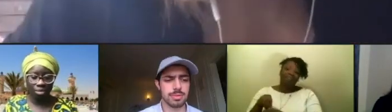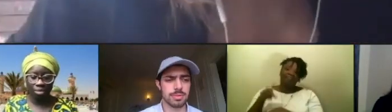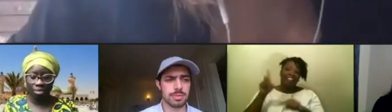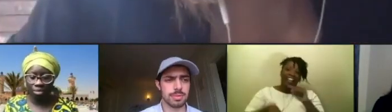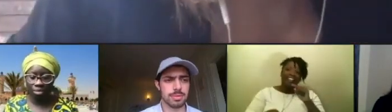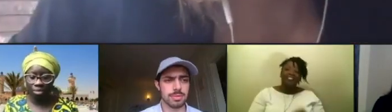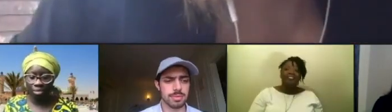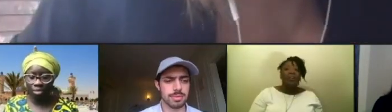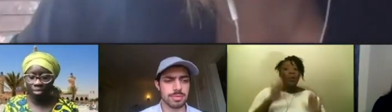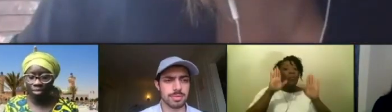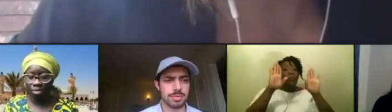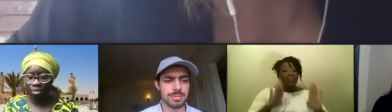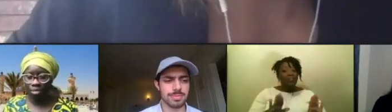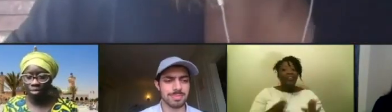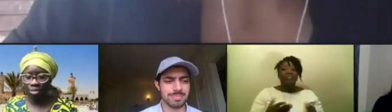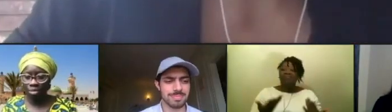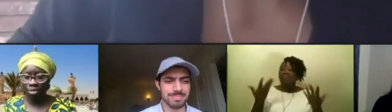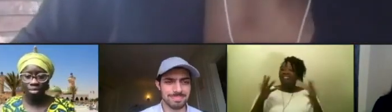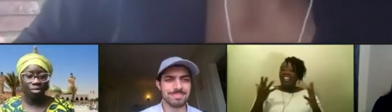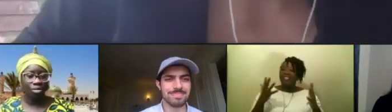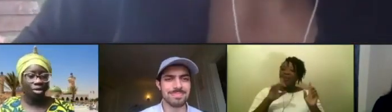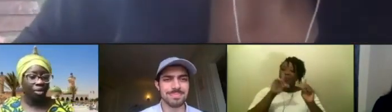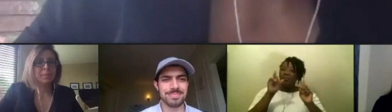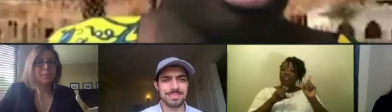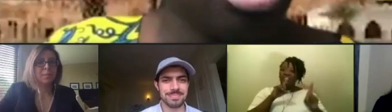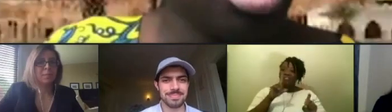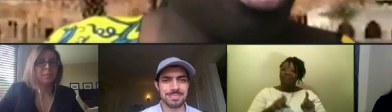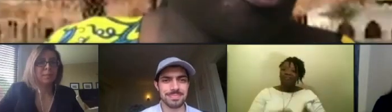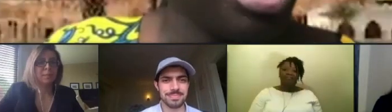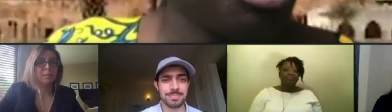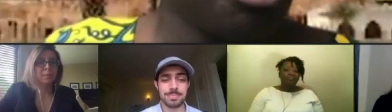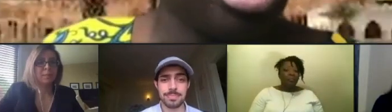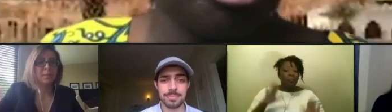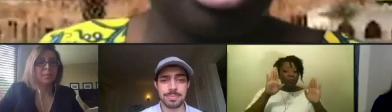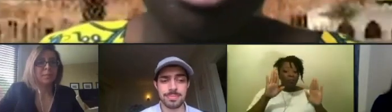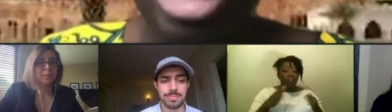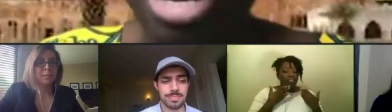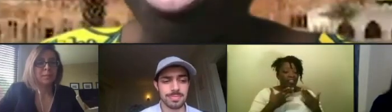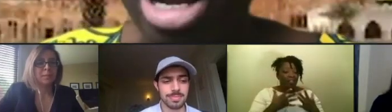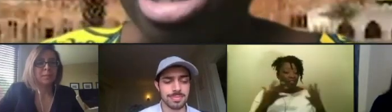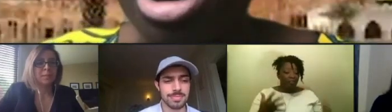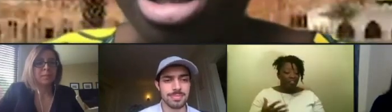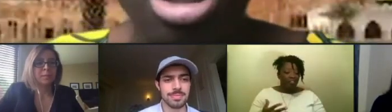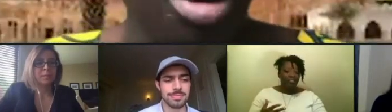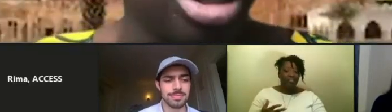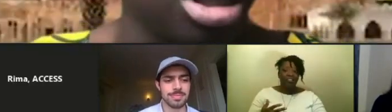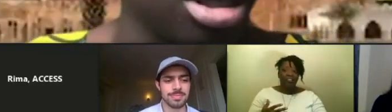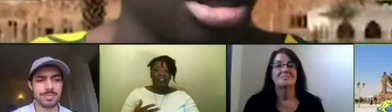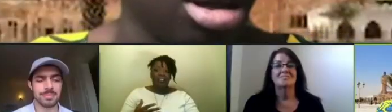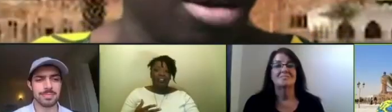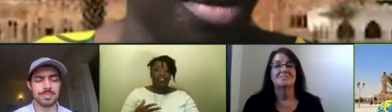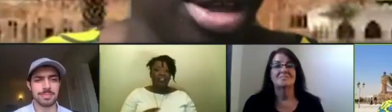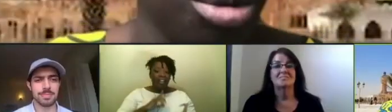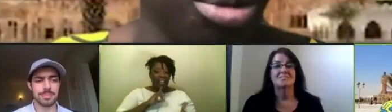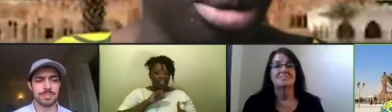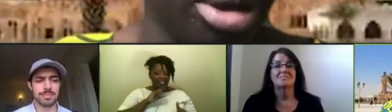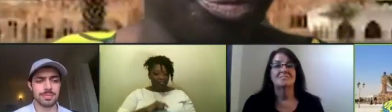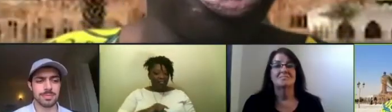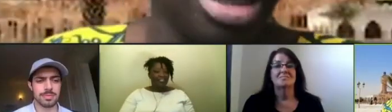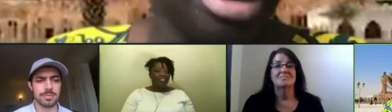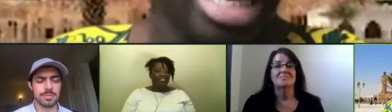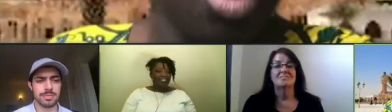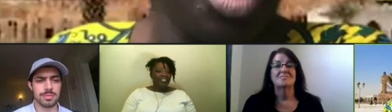Wonderful. Those are the questions for now, Sadie. Great. Well, thank you very much, Bilal, for answering these questions. Thank you,